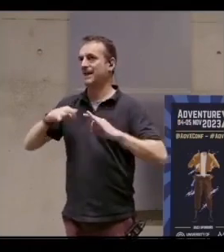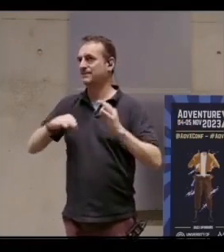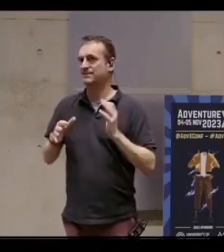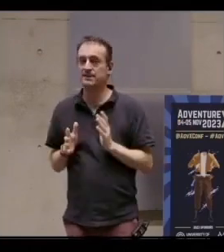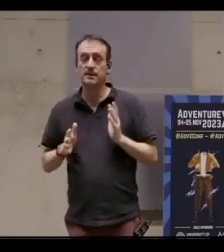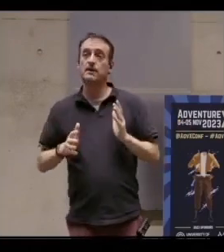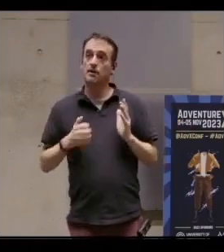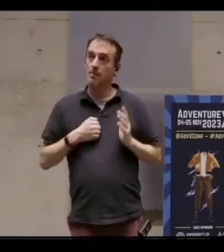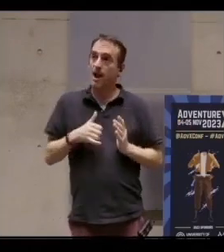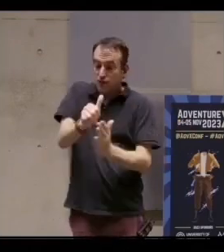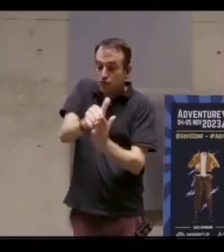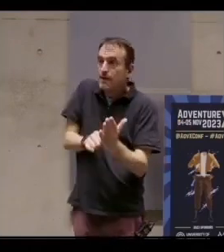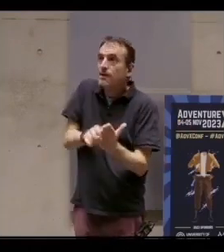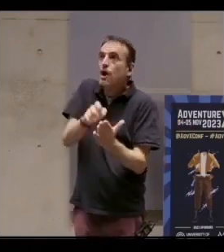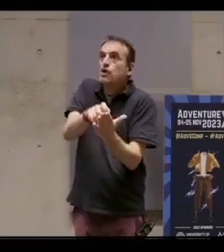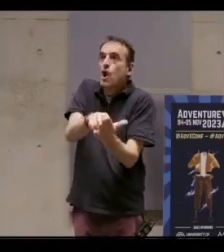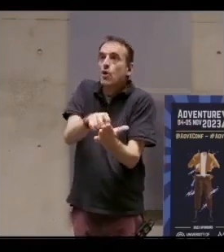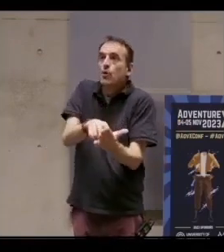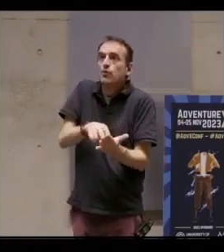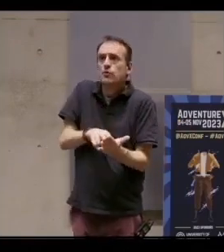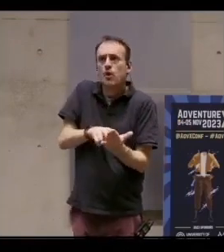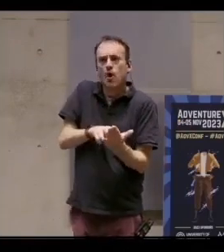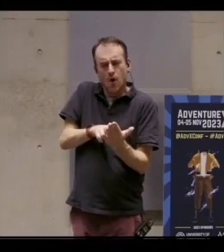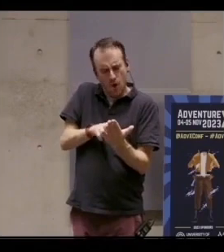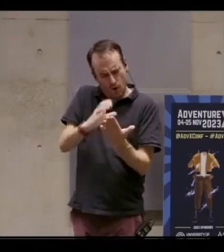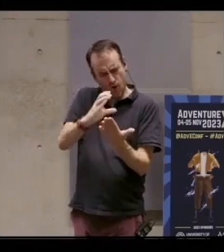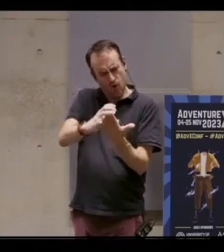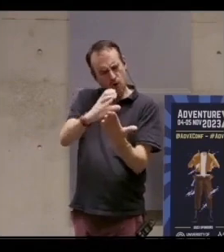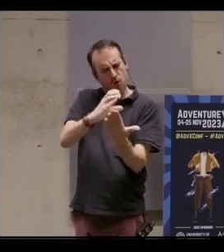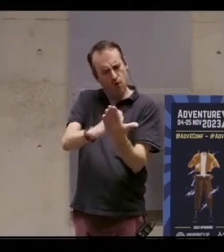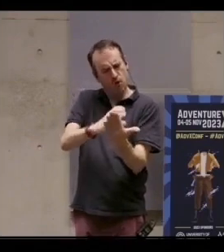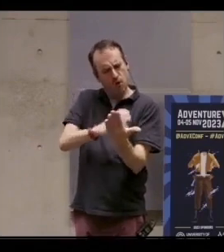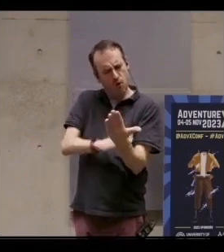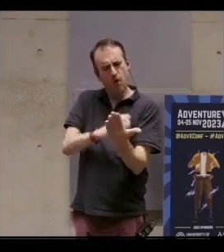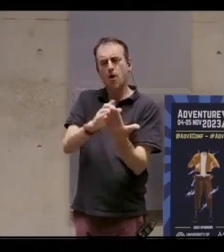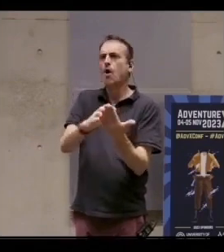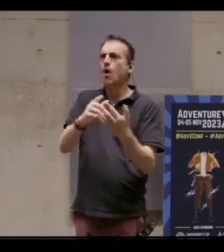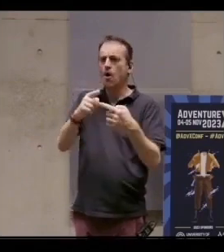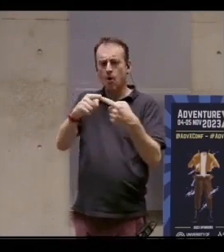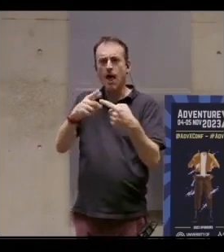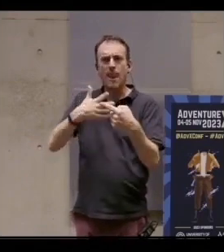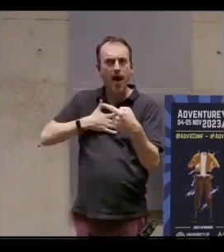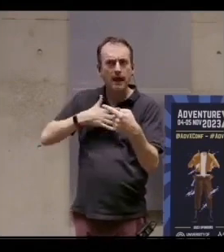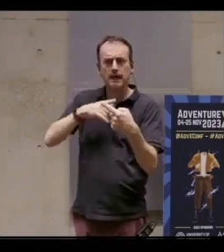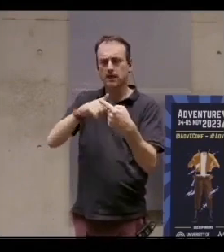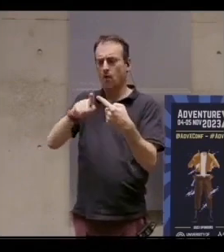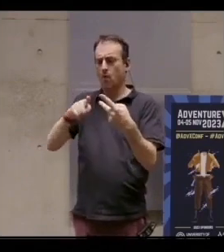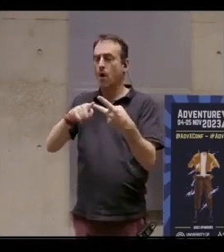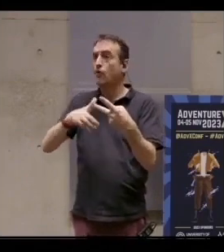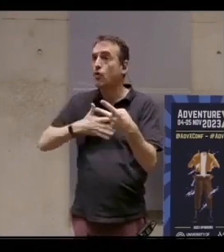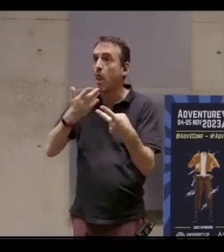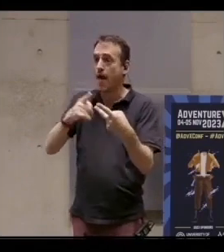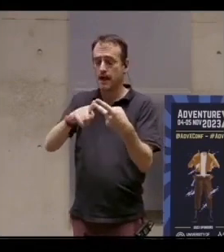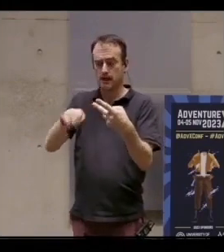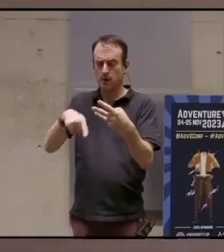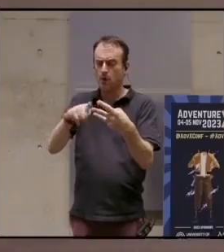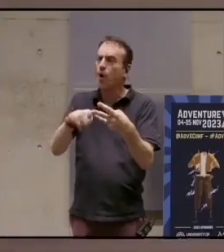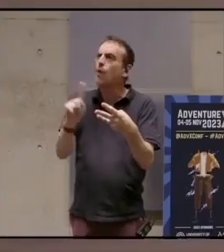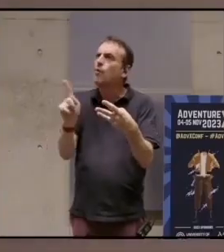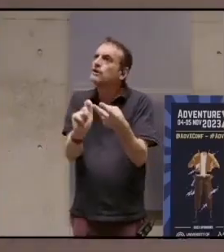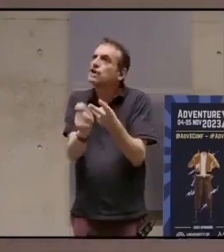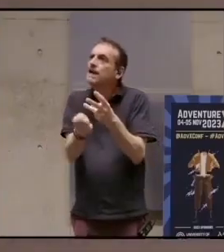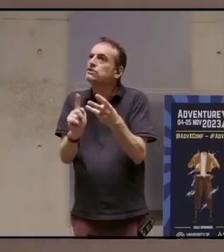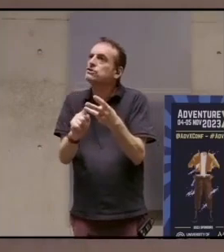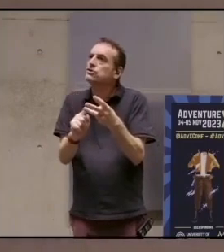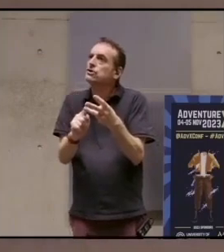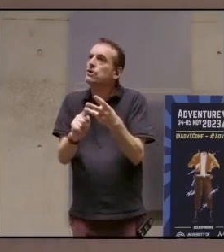script as to which takes I like, or which one, what I didn't like about a take as we go, so that I can give the actor a more useful note before